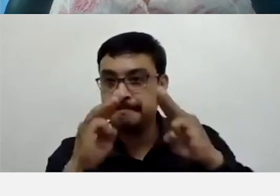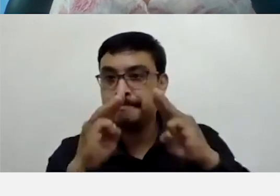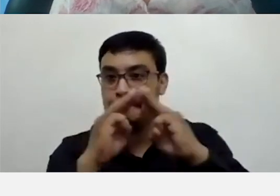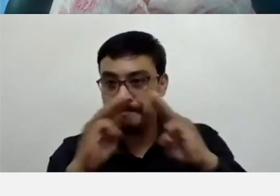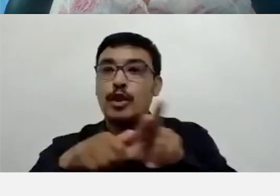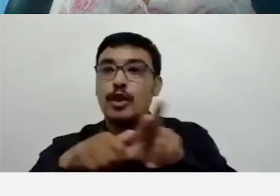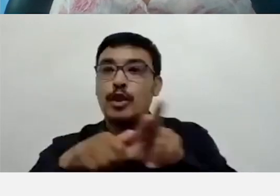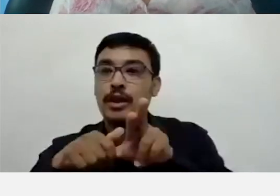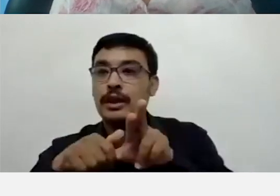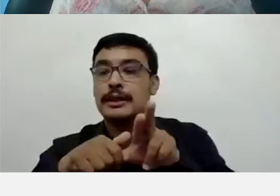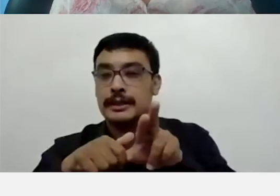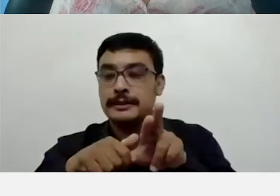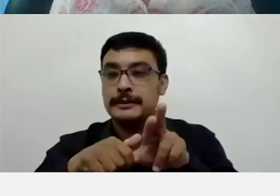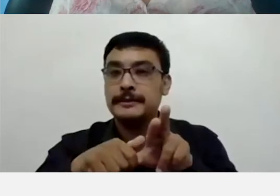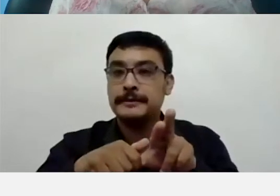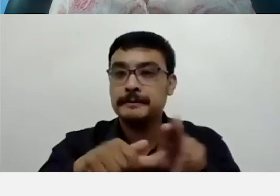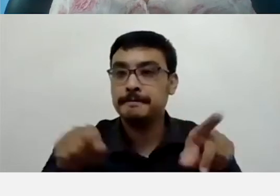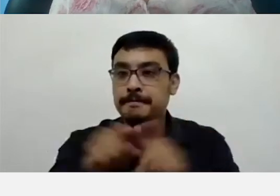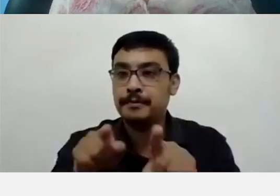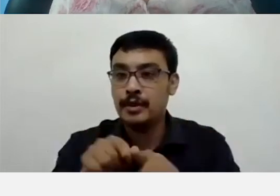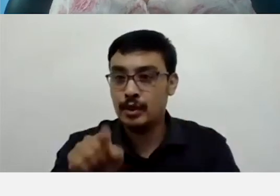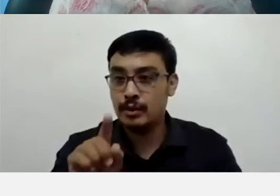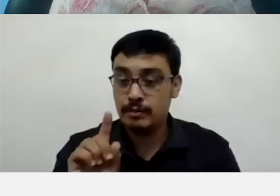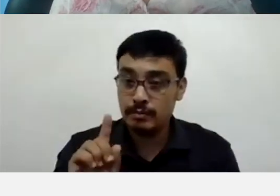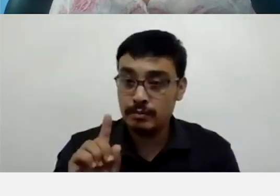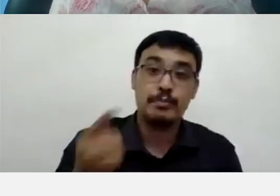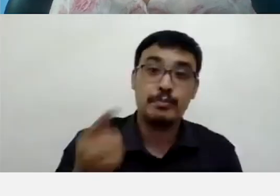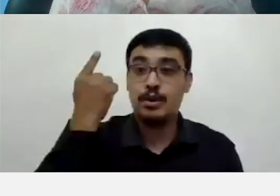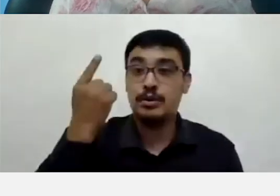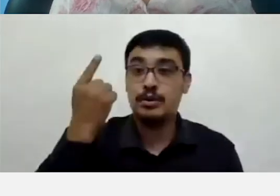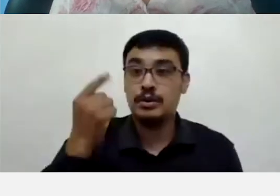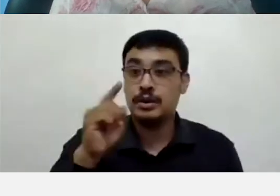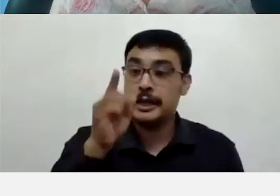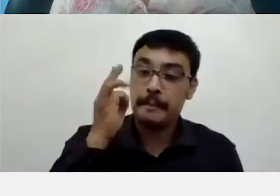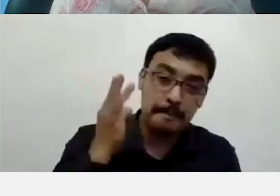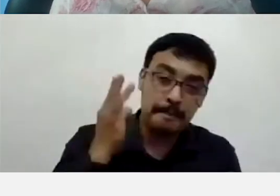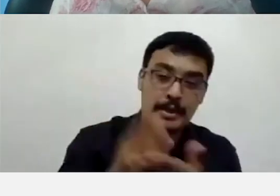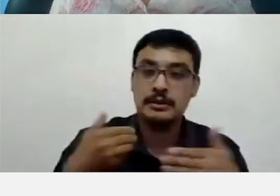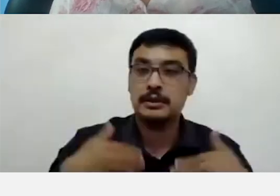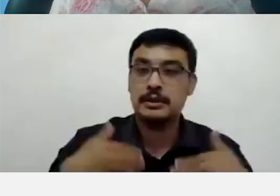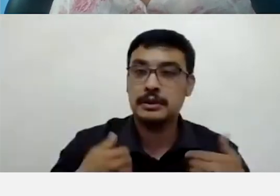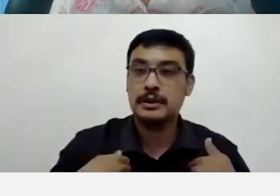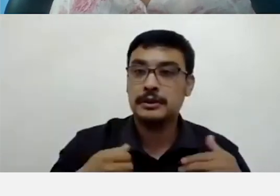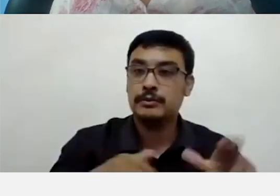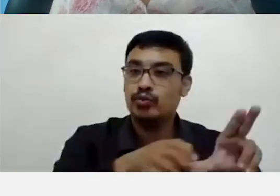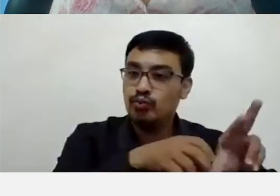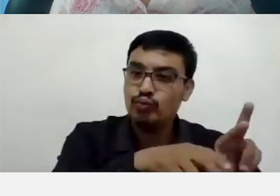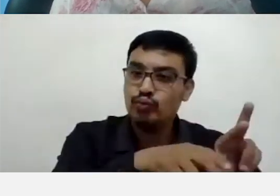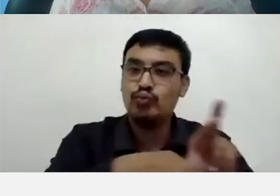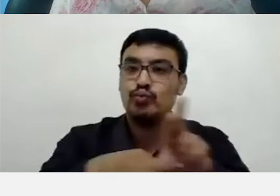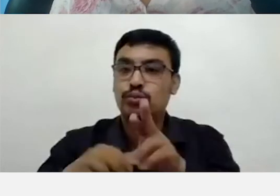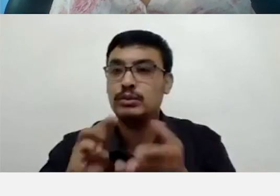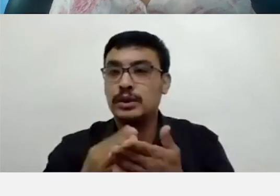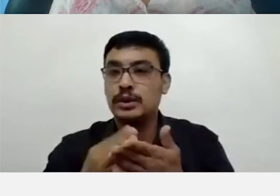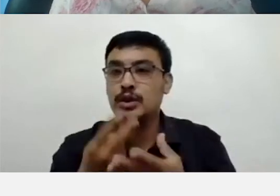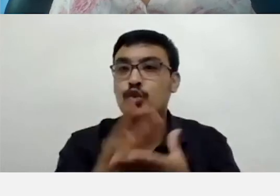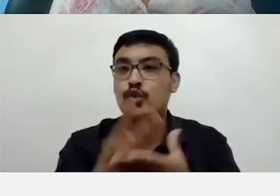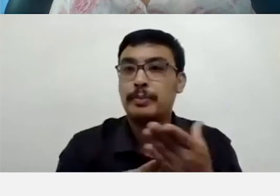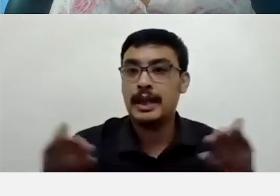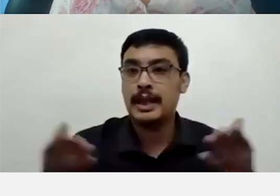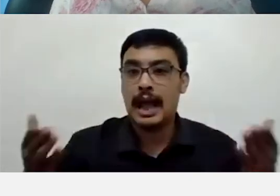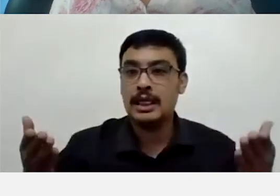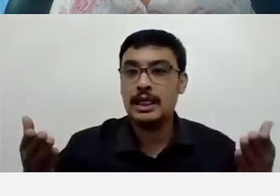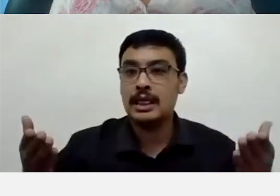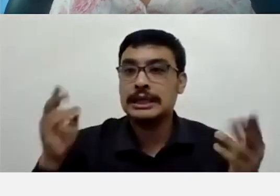this is the only festival where chariot are pulled by the both side on the same time. So there